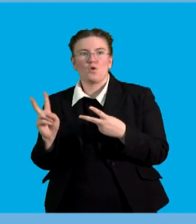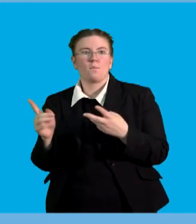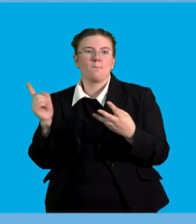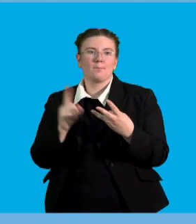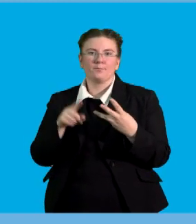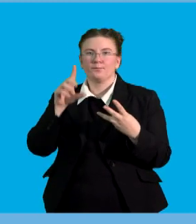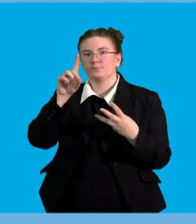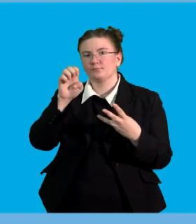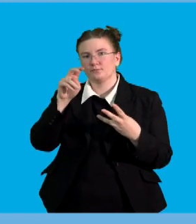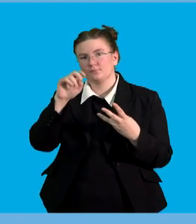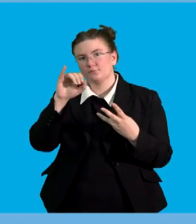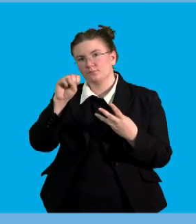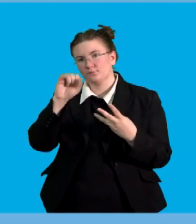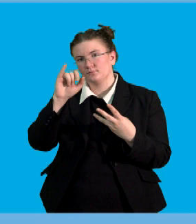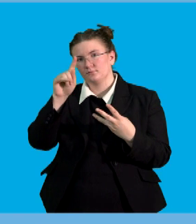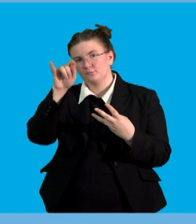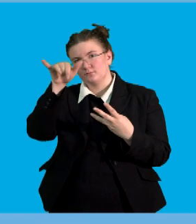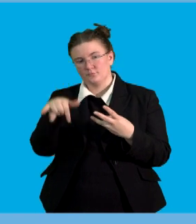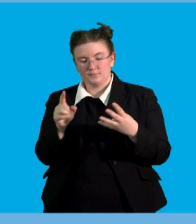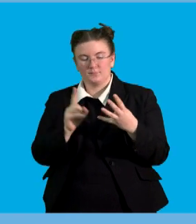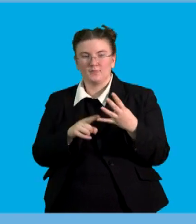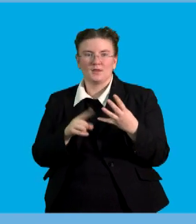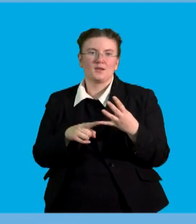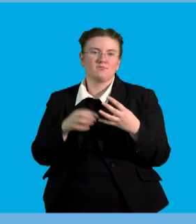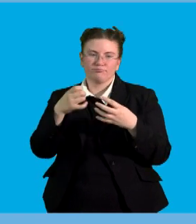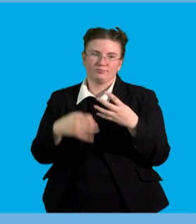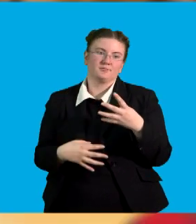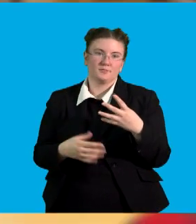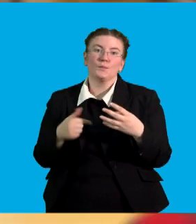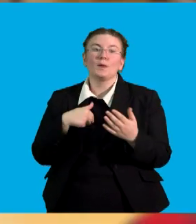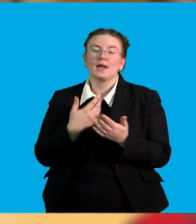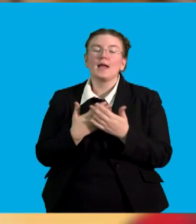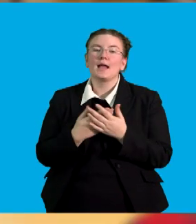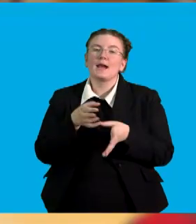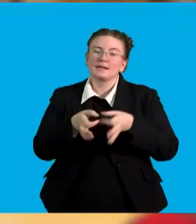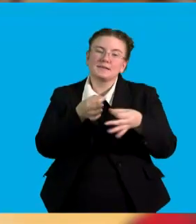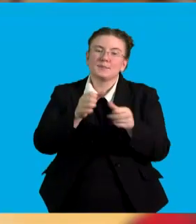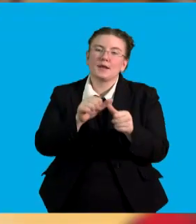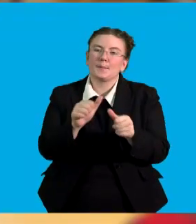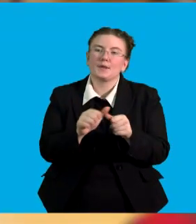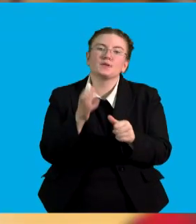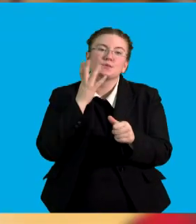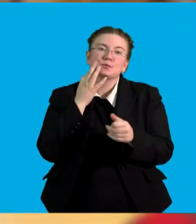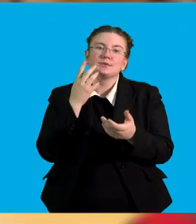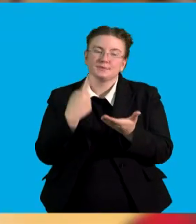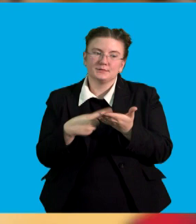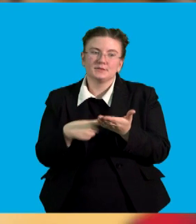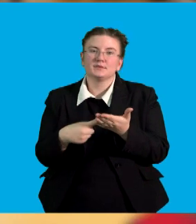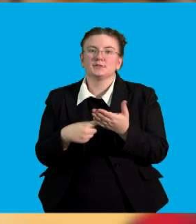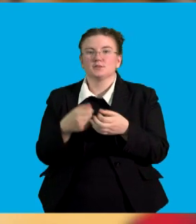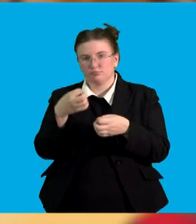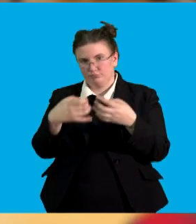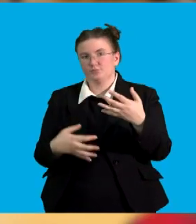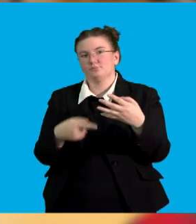physical quantity, immiscible liquids, so that we can be able to better explain what we're talking about when we're referring to density, mass,